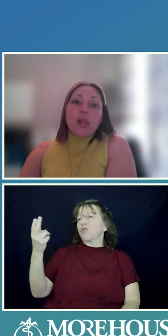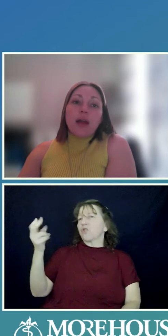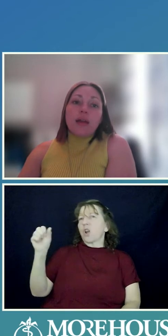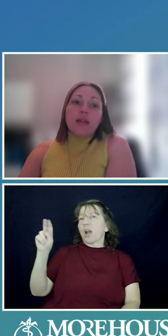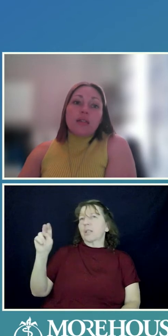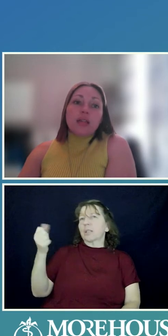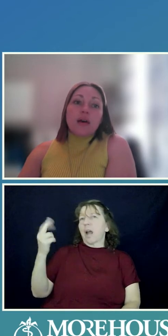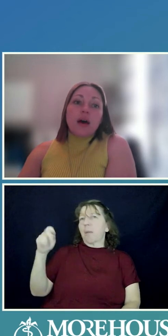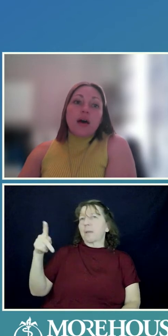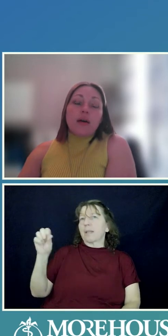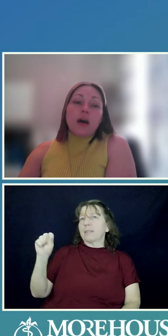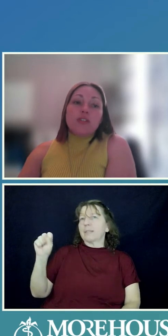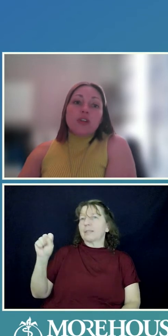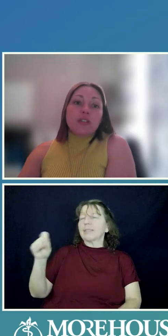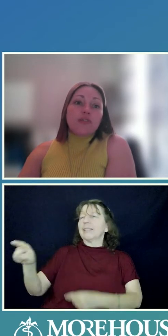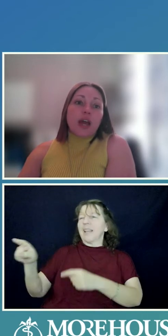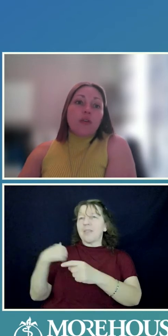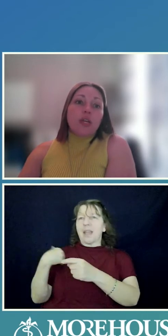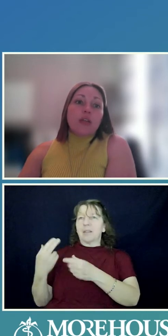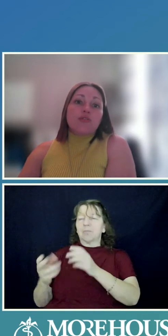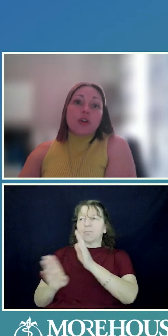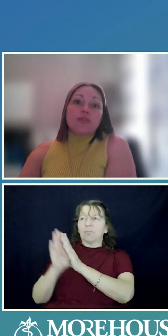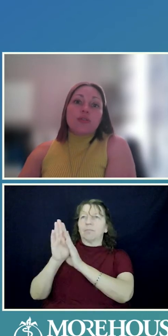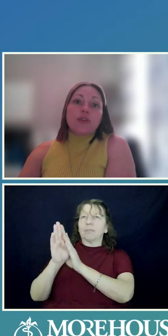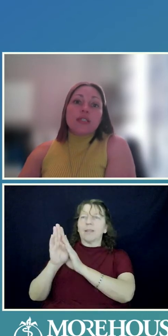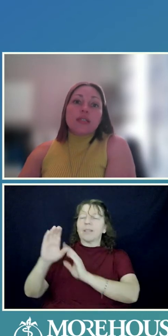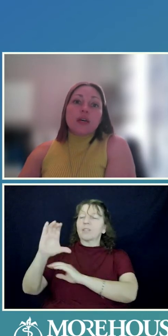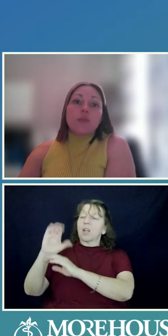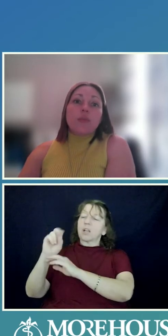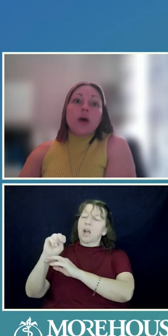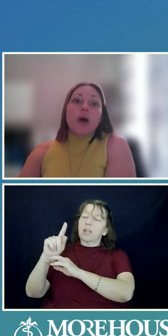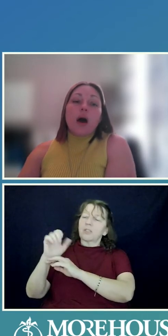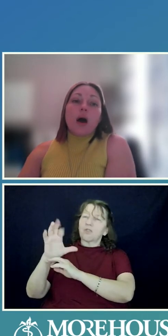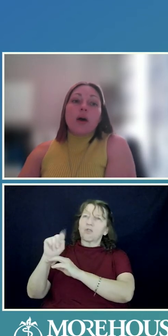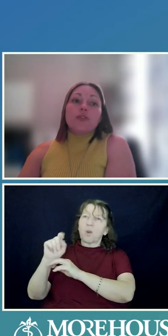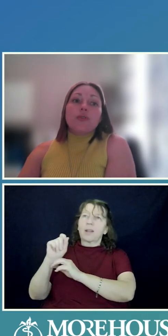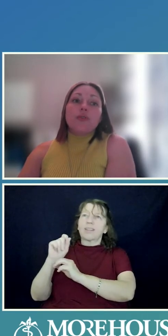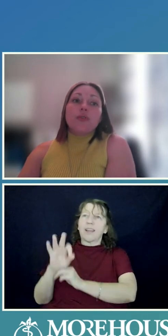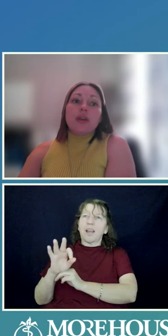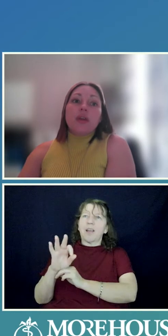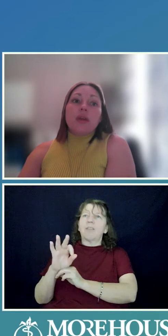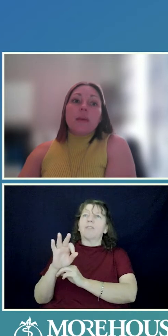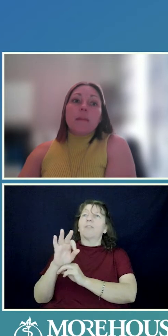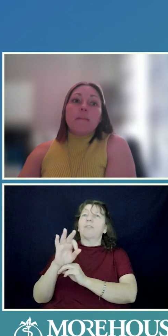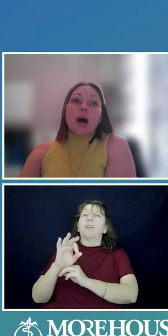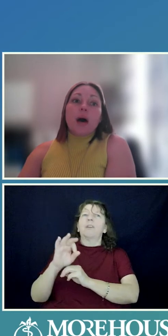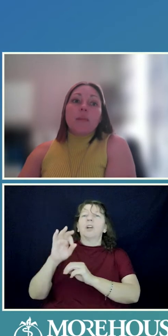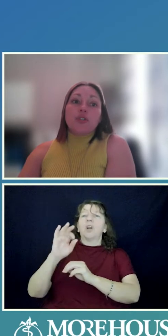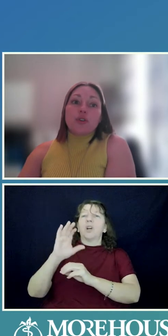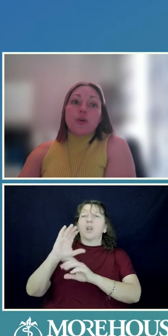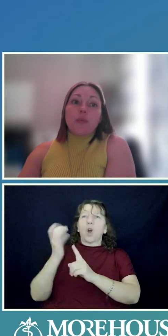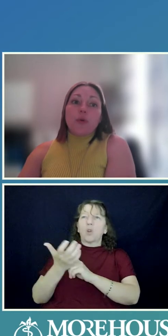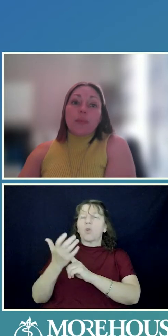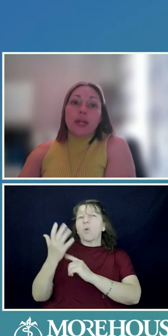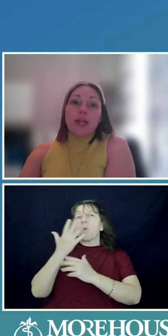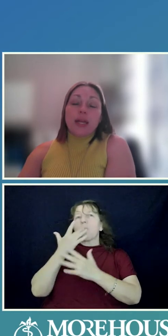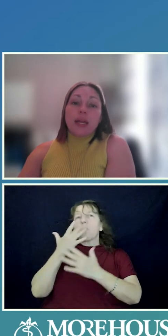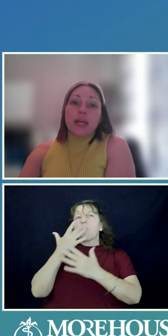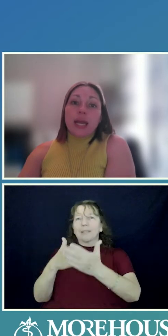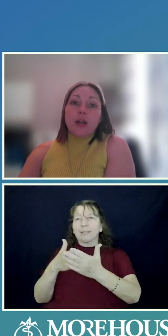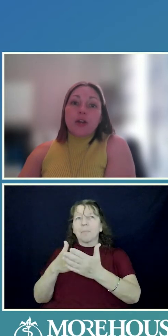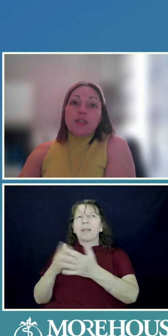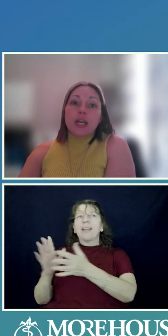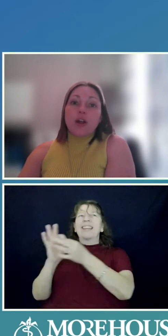We're applying this construct of county structural racism to the maternal